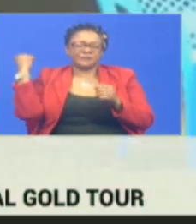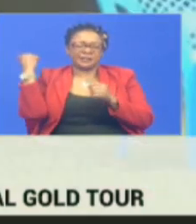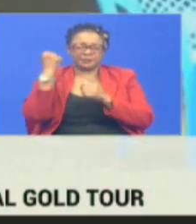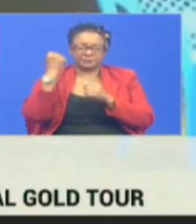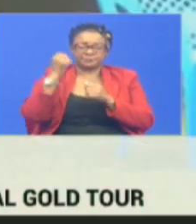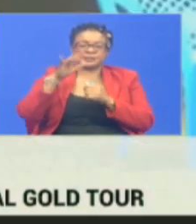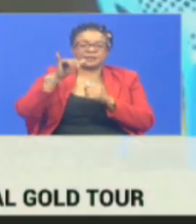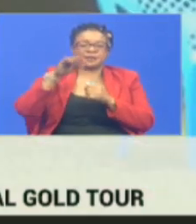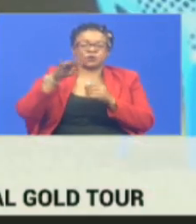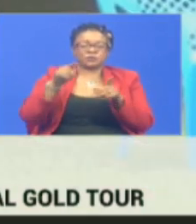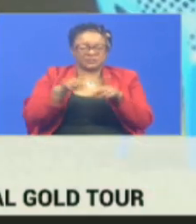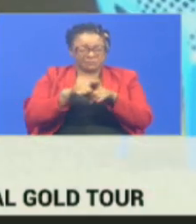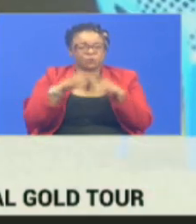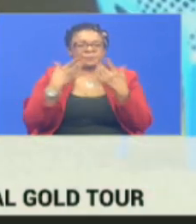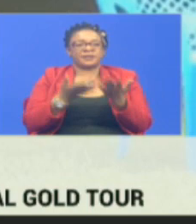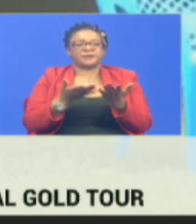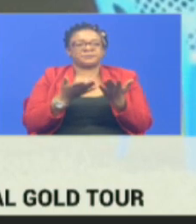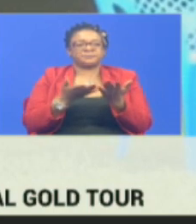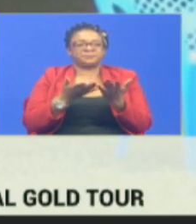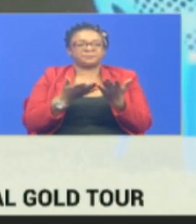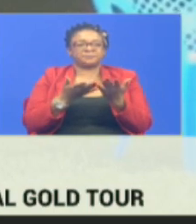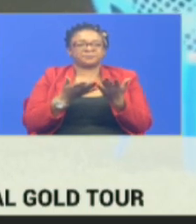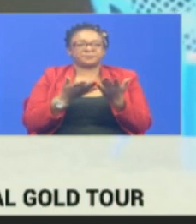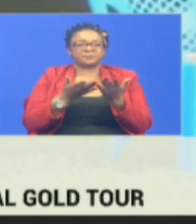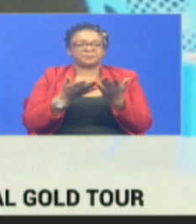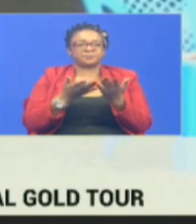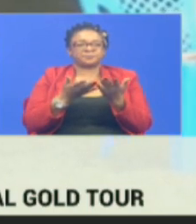be in action.